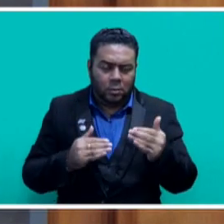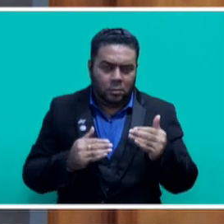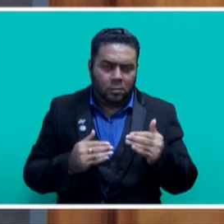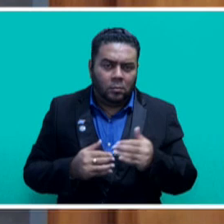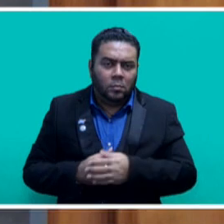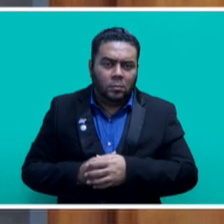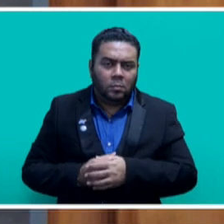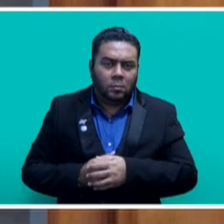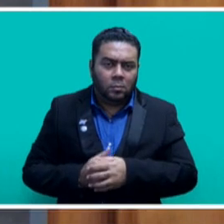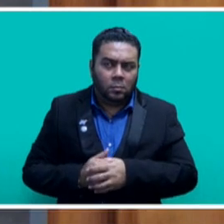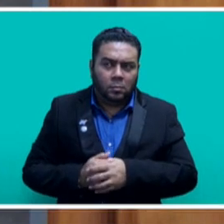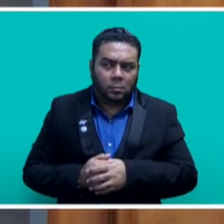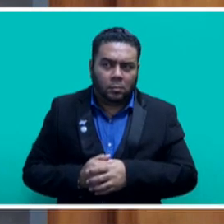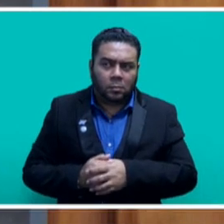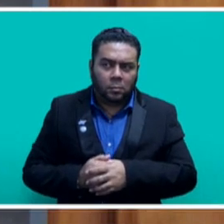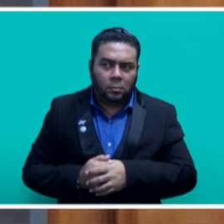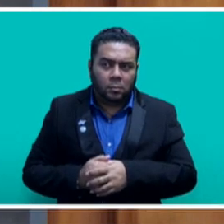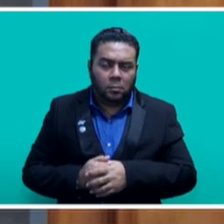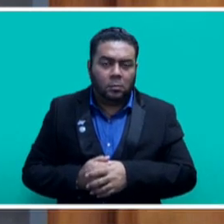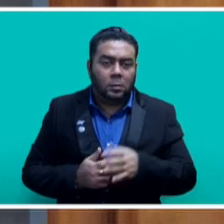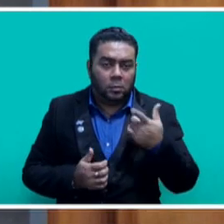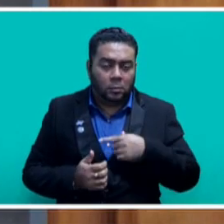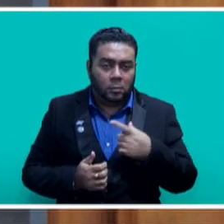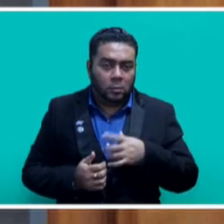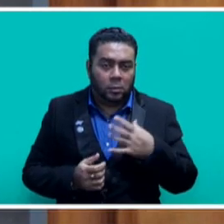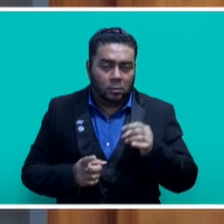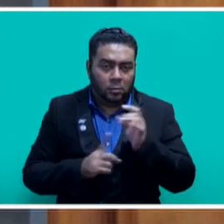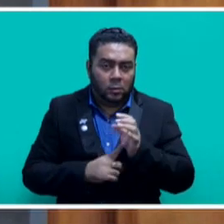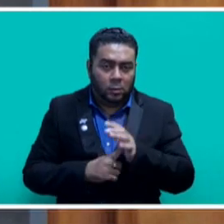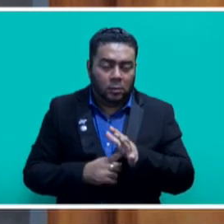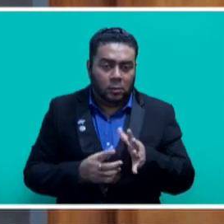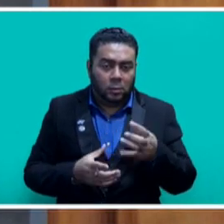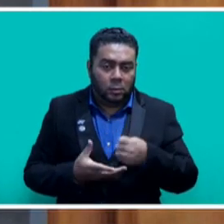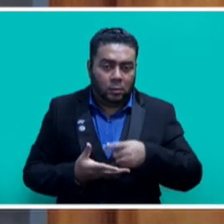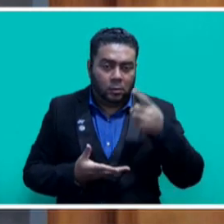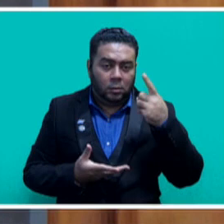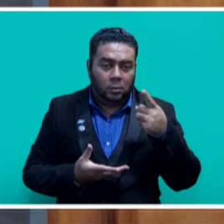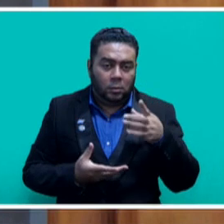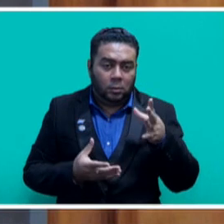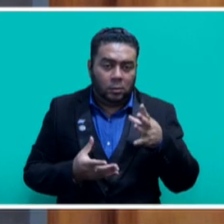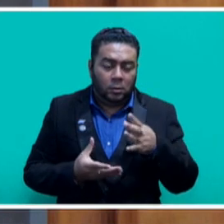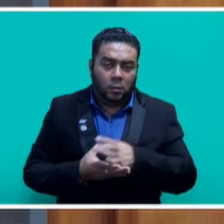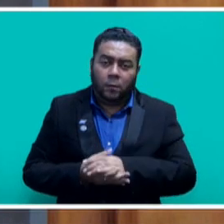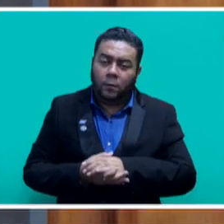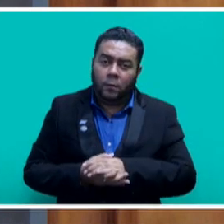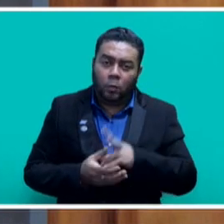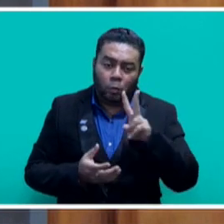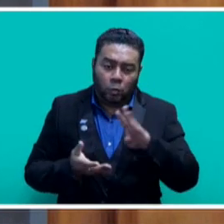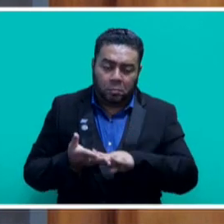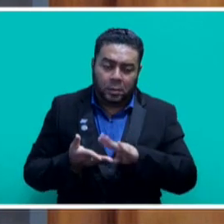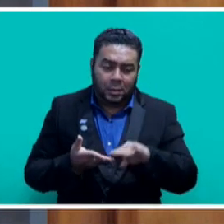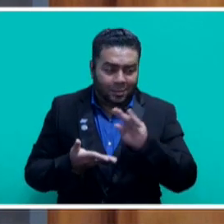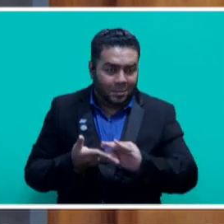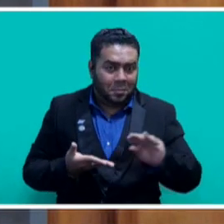its impact. Hence, a significant allocation in the education sector budget is the $2 million set